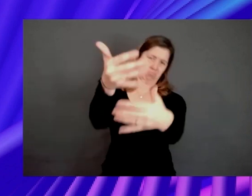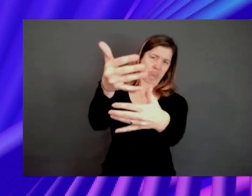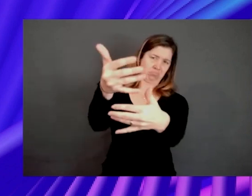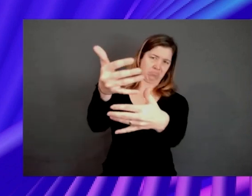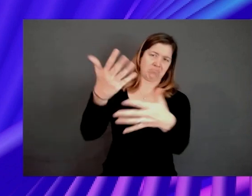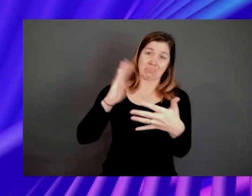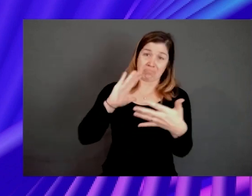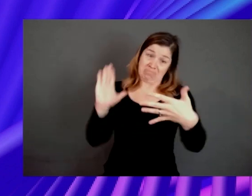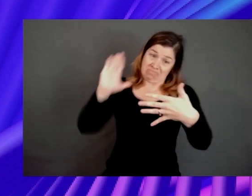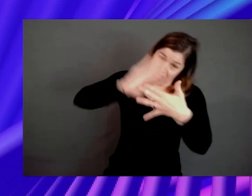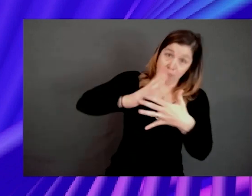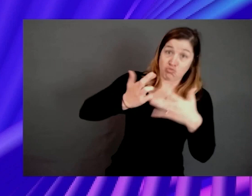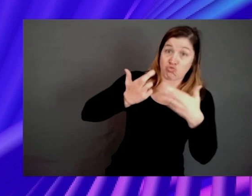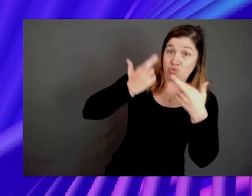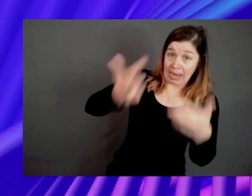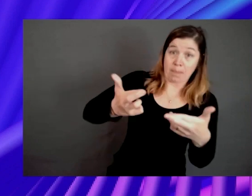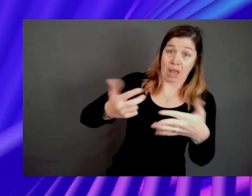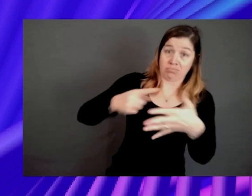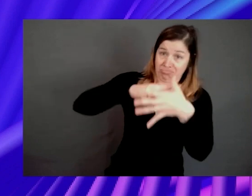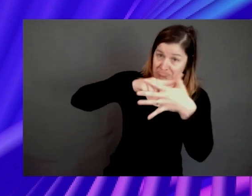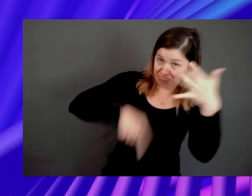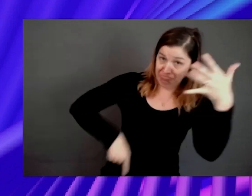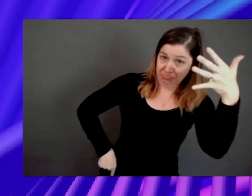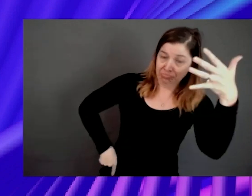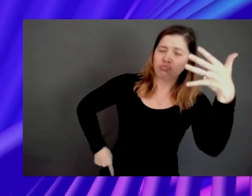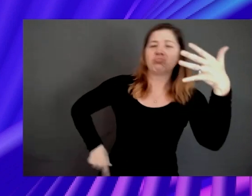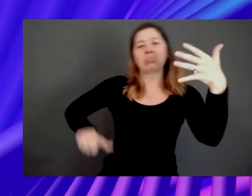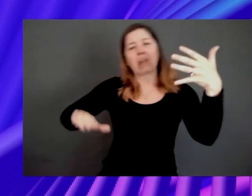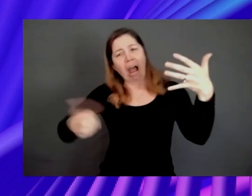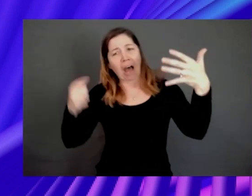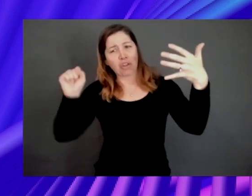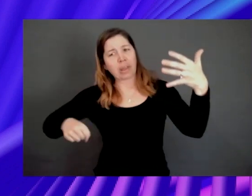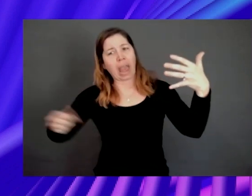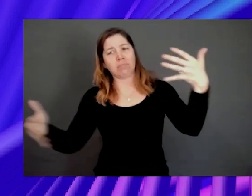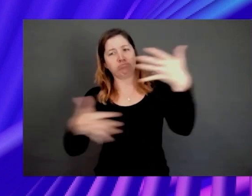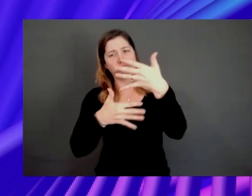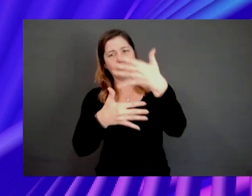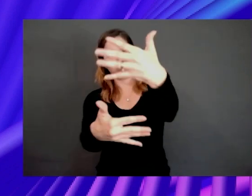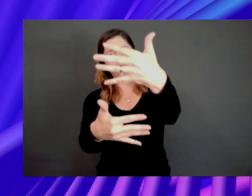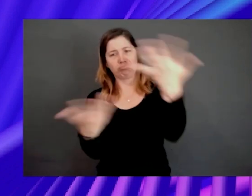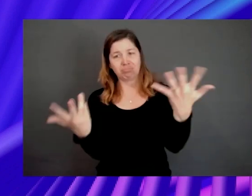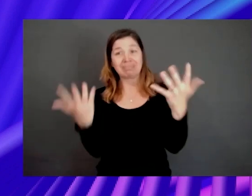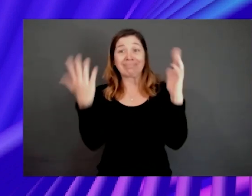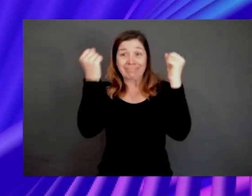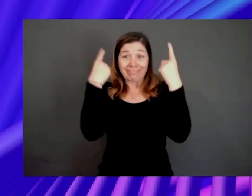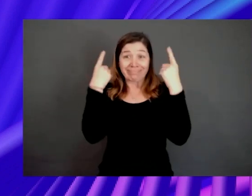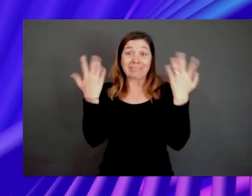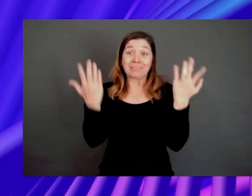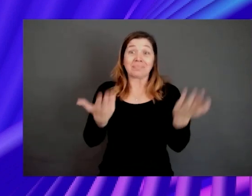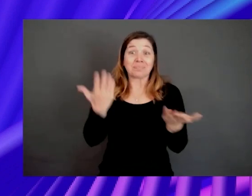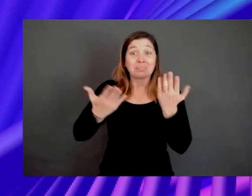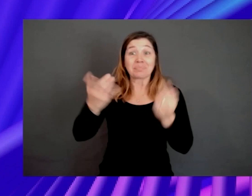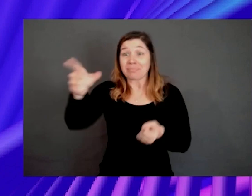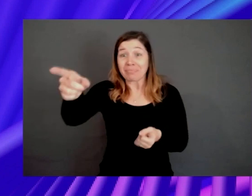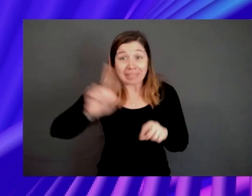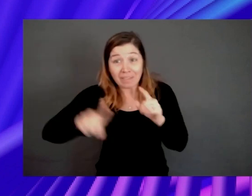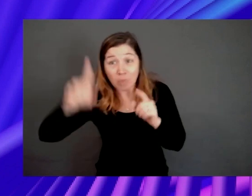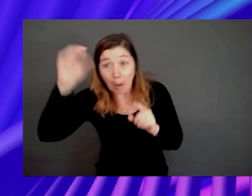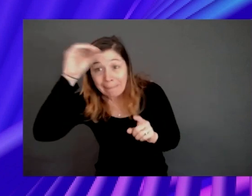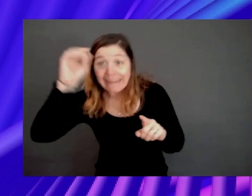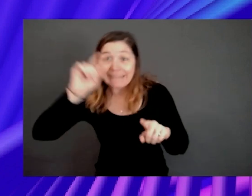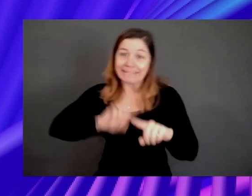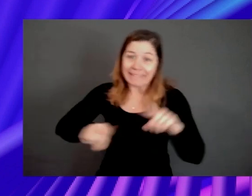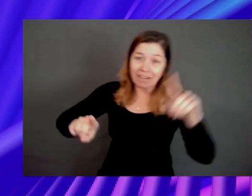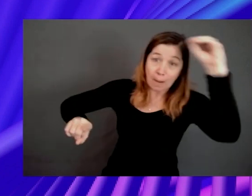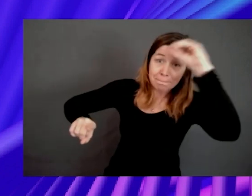This is what we think you should do. Now, of course, everyone knows more than, and you might have a different opinion. So we're not going to say you